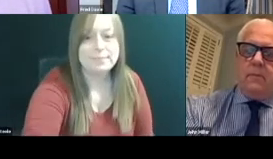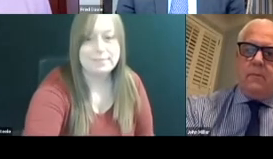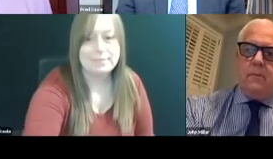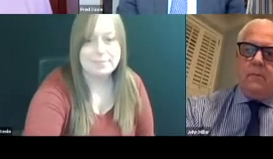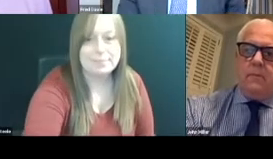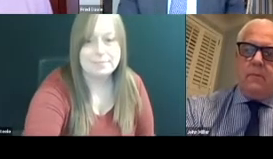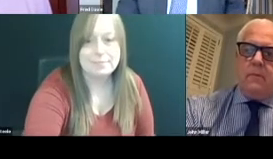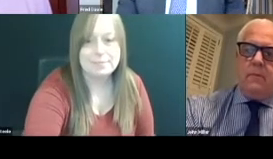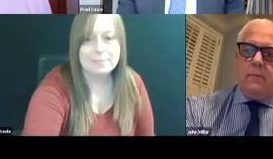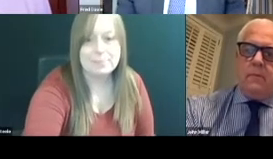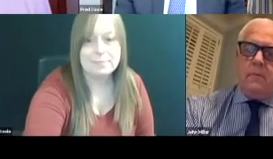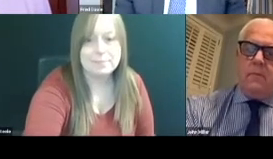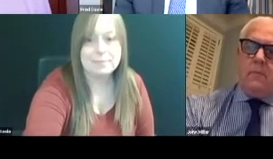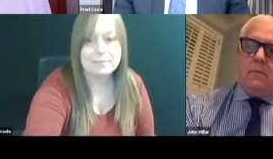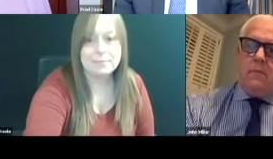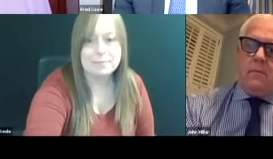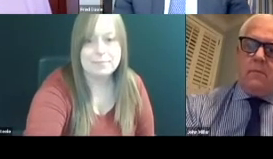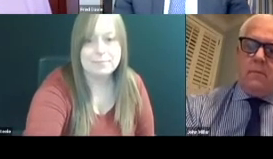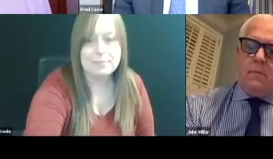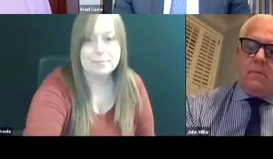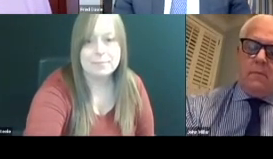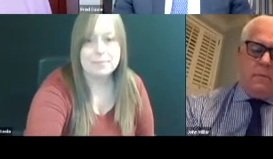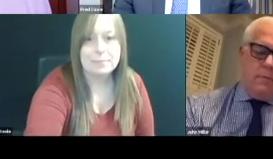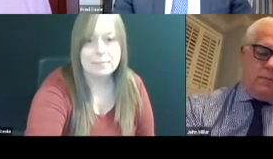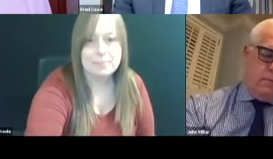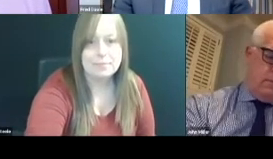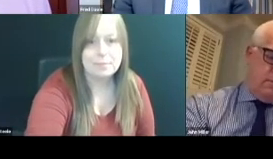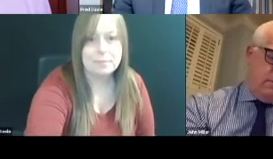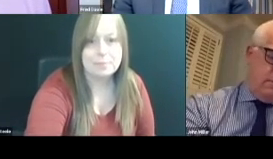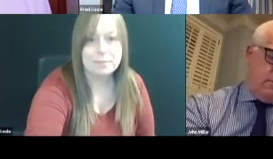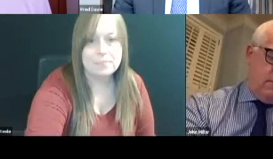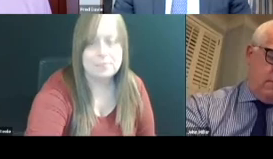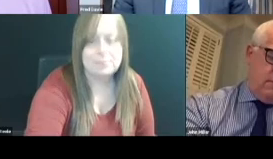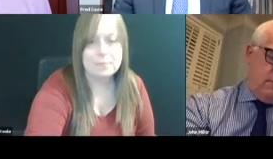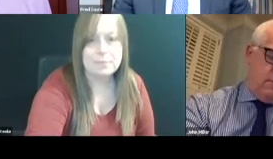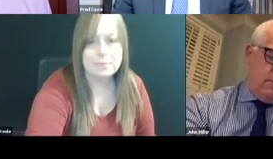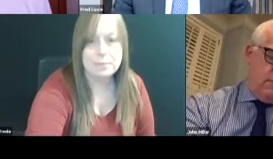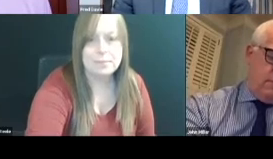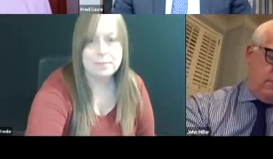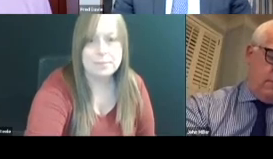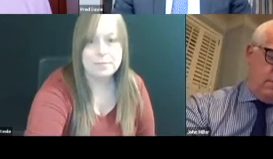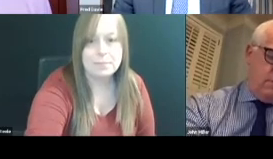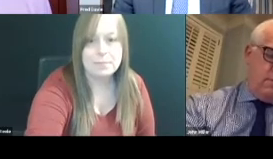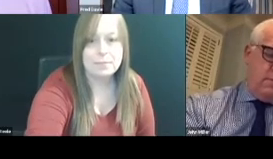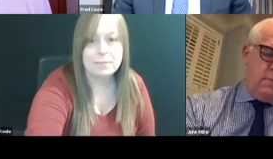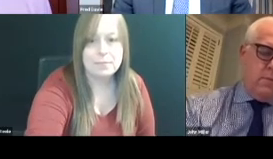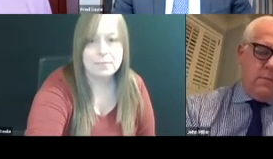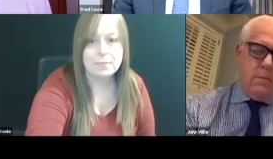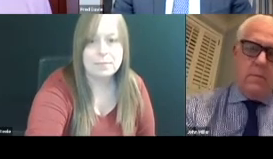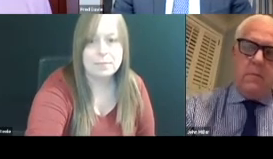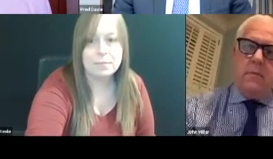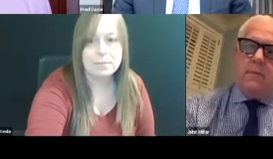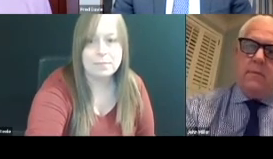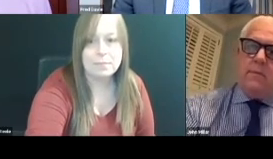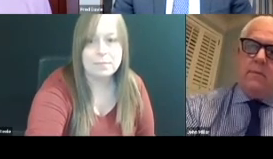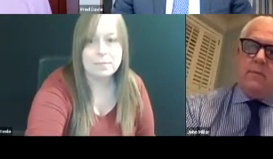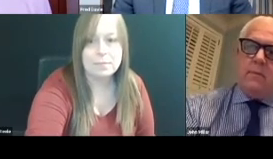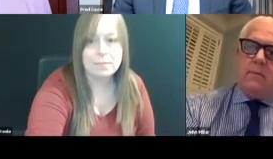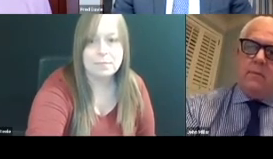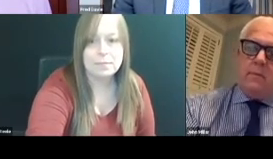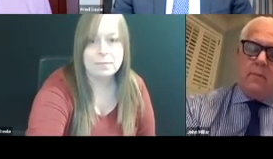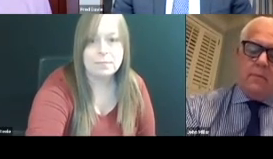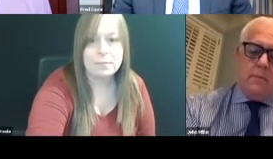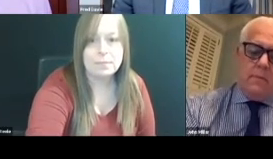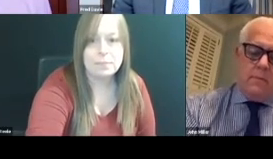Deputy Commissioner Miller, there might be a couple of things there that you want to give the department's stance on at this